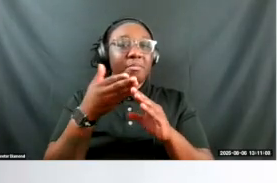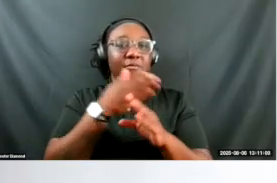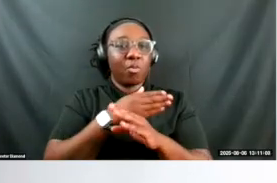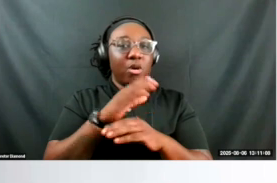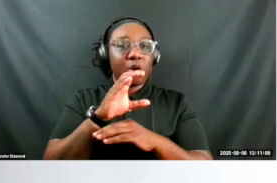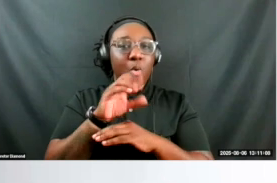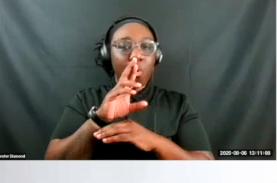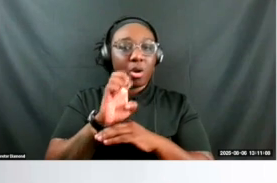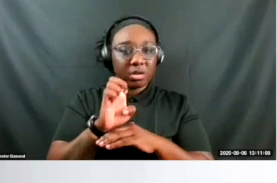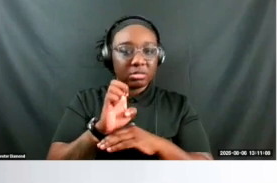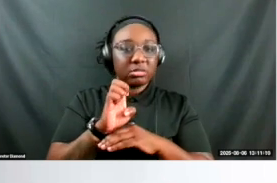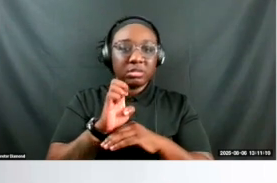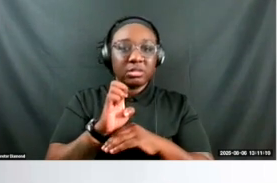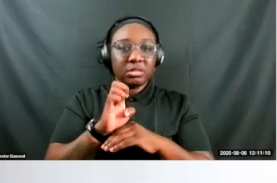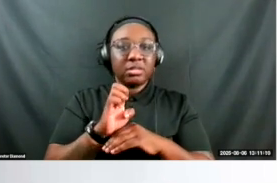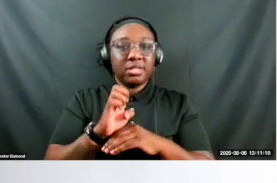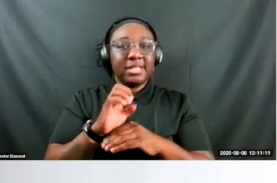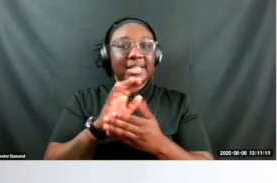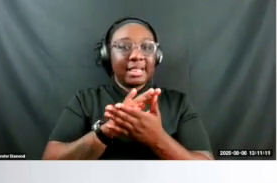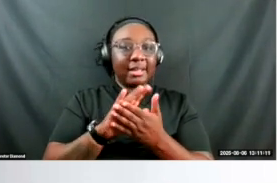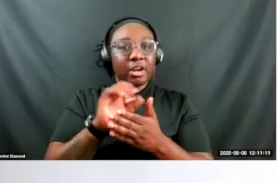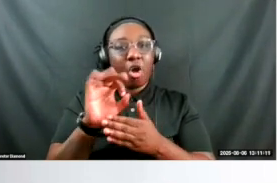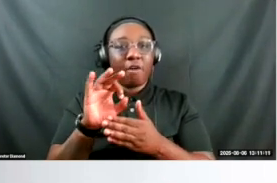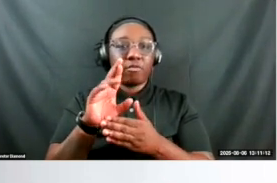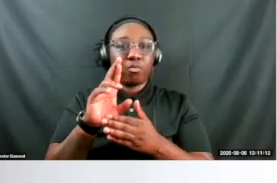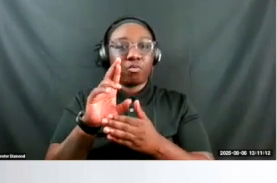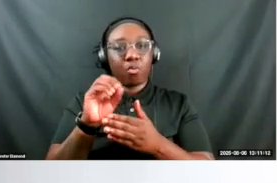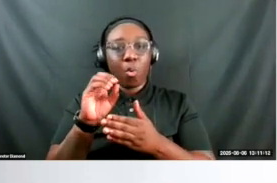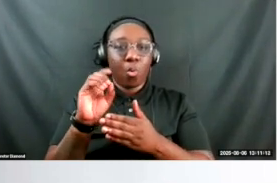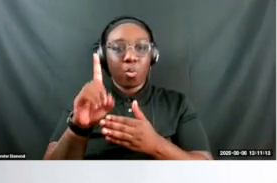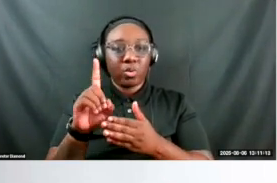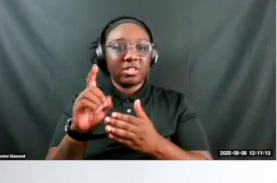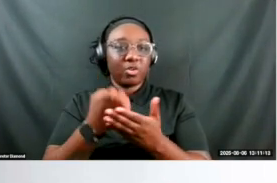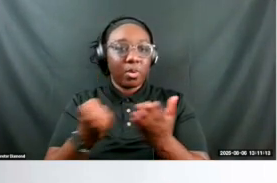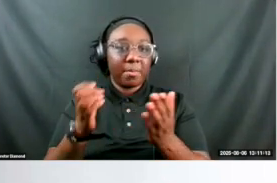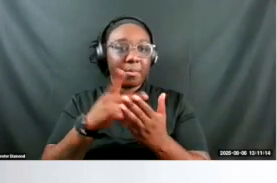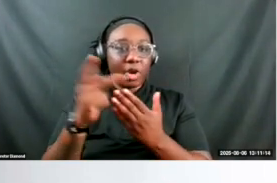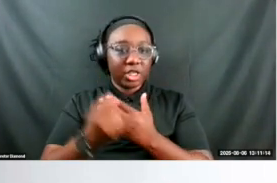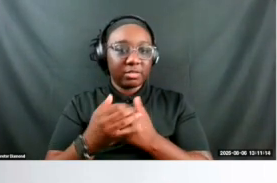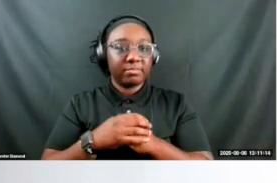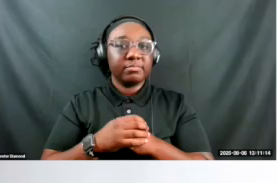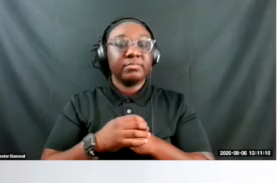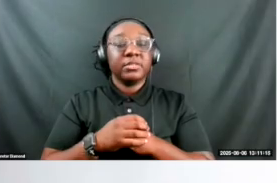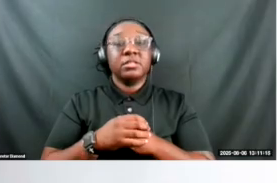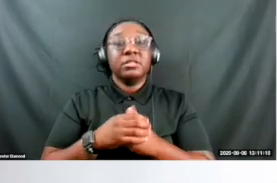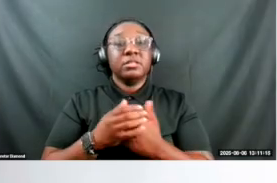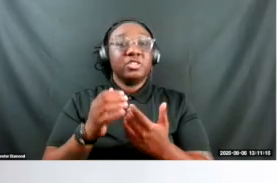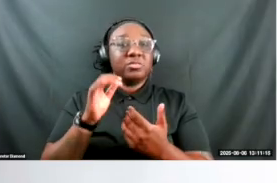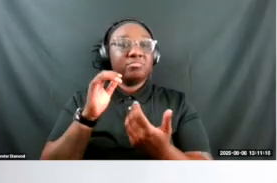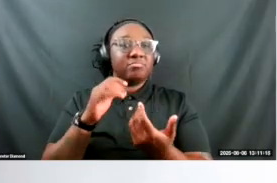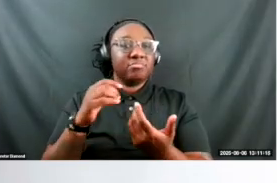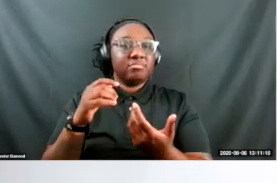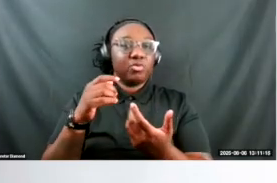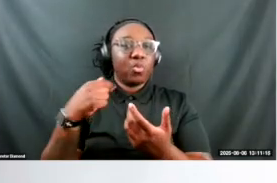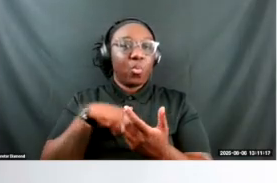agencies. To provide another example, for the Driving Clean Assistance Program, we increased the loan cap amount from